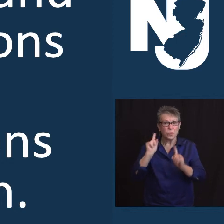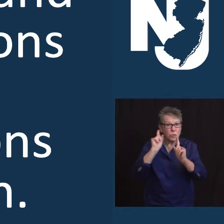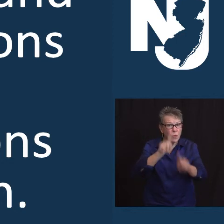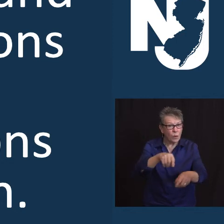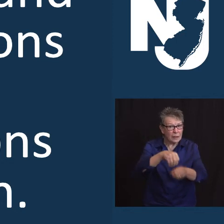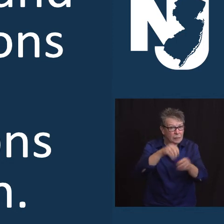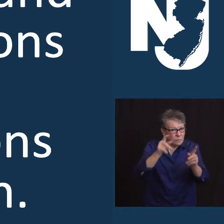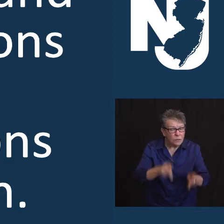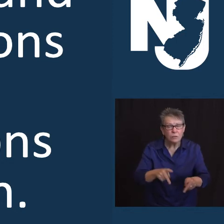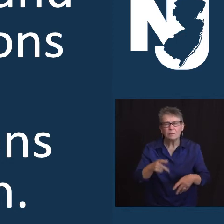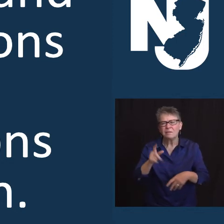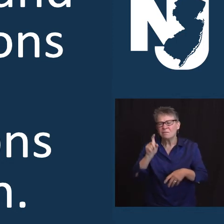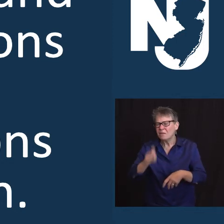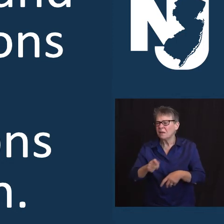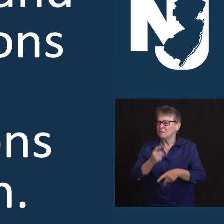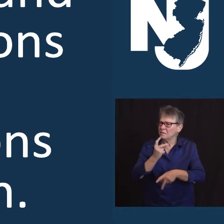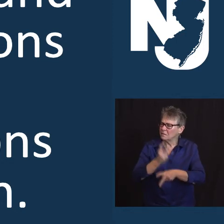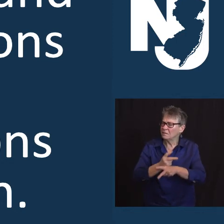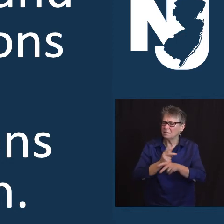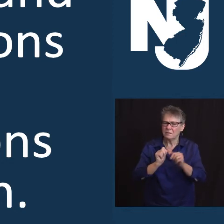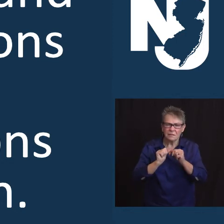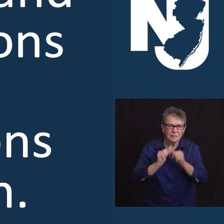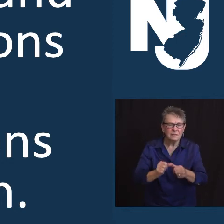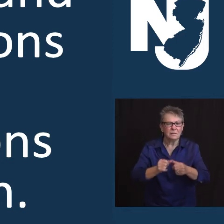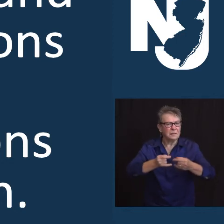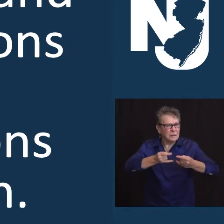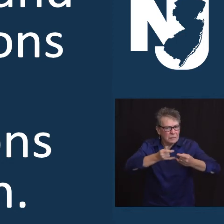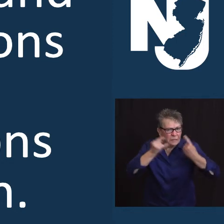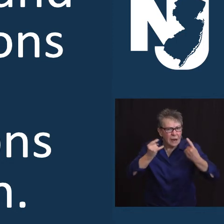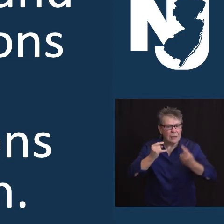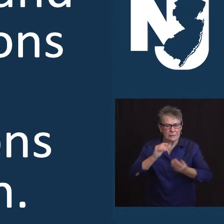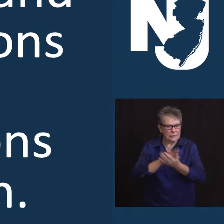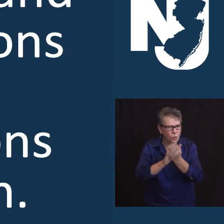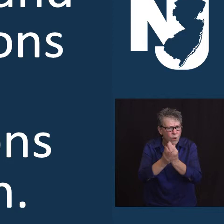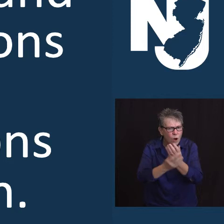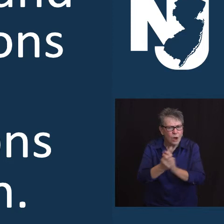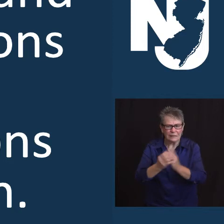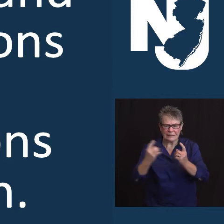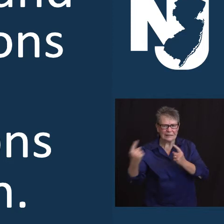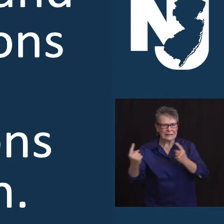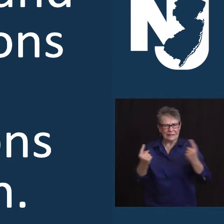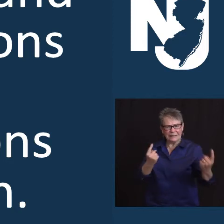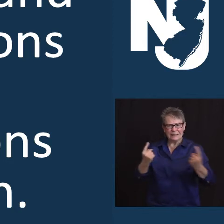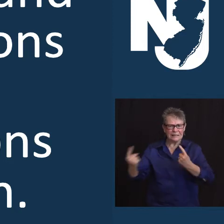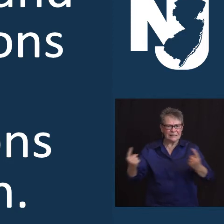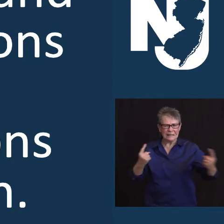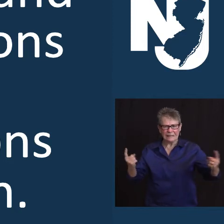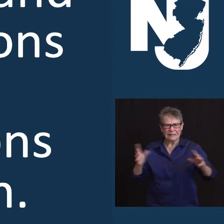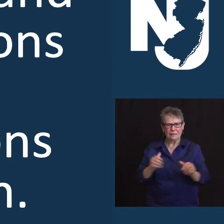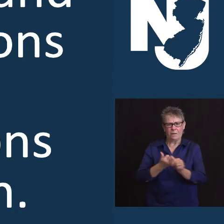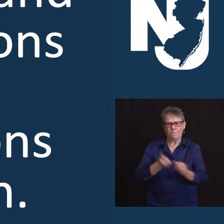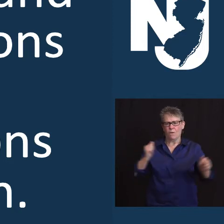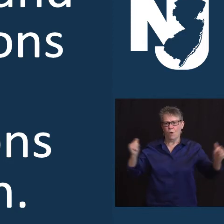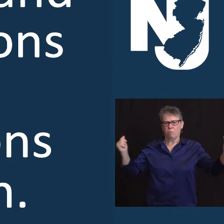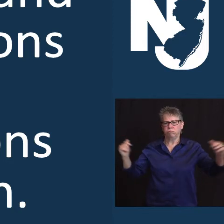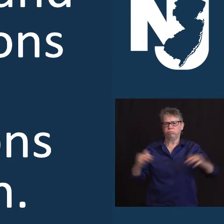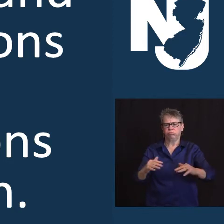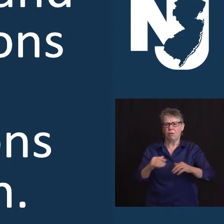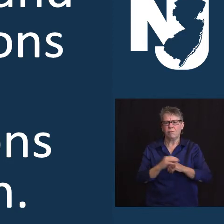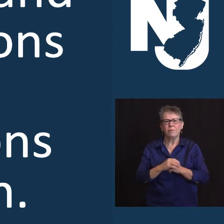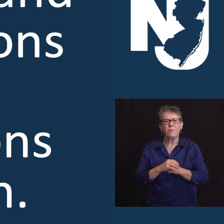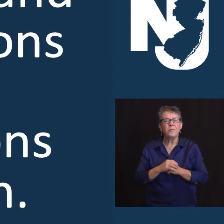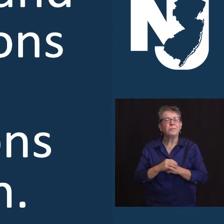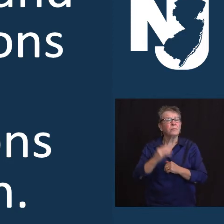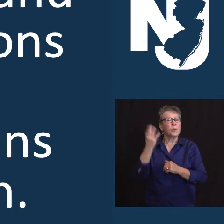as our COVID numbers are headed, as I emphasize headed, in the right direction, and we are optimistic that these trends will